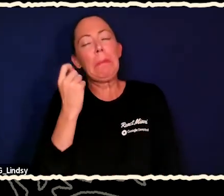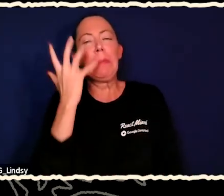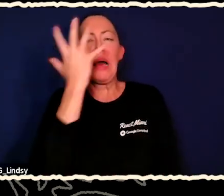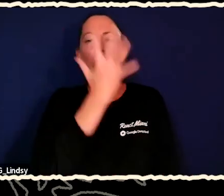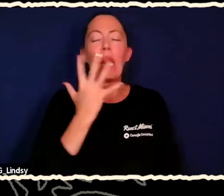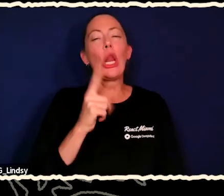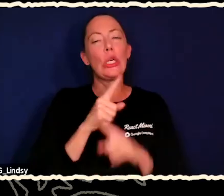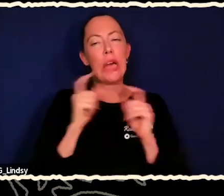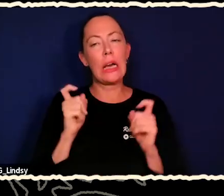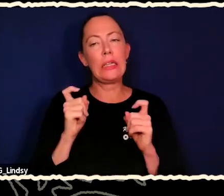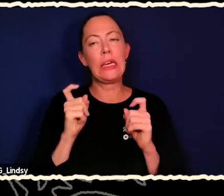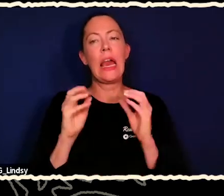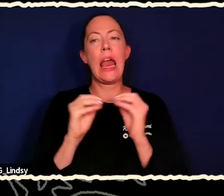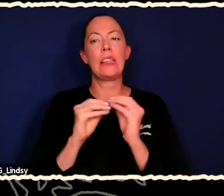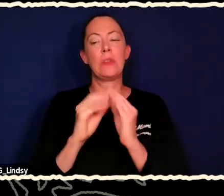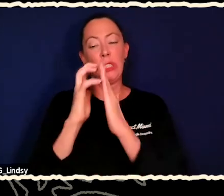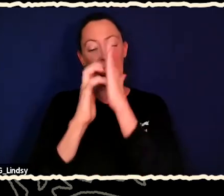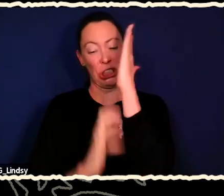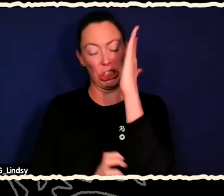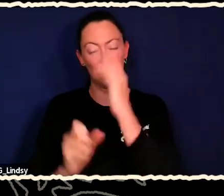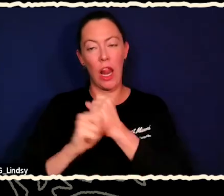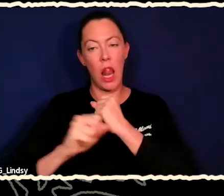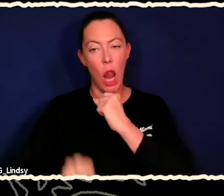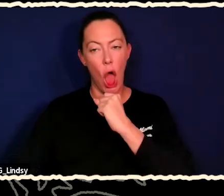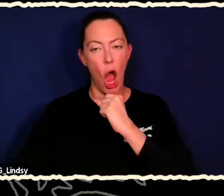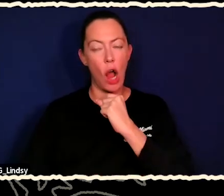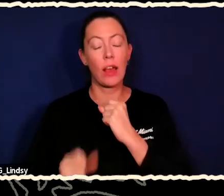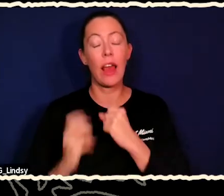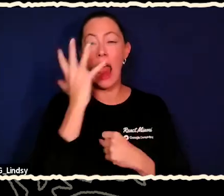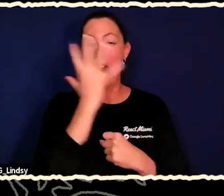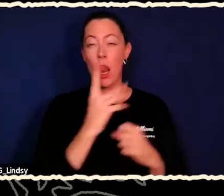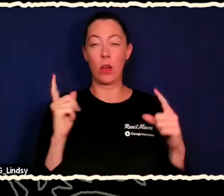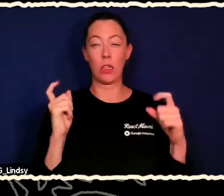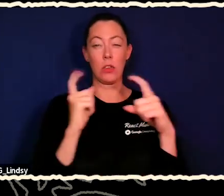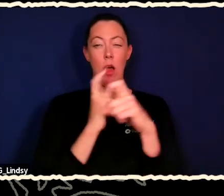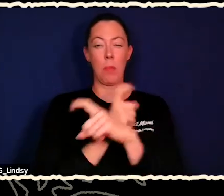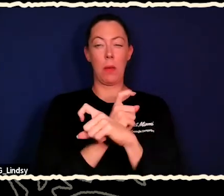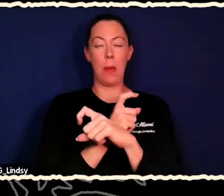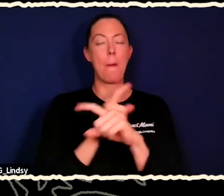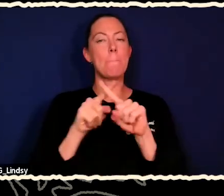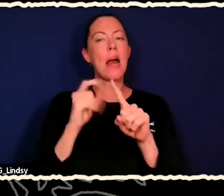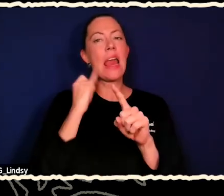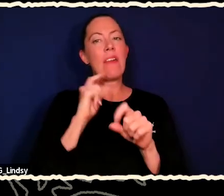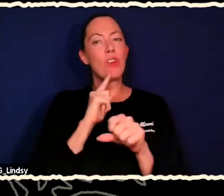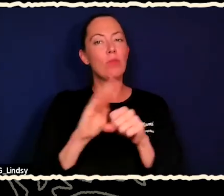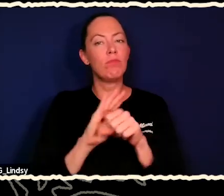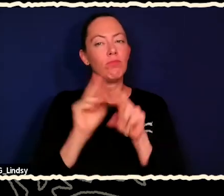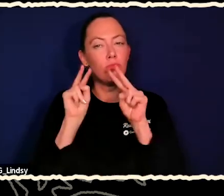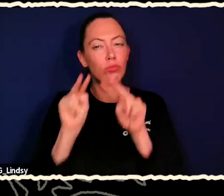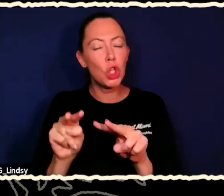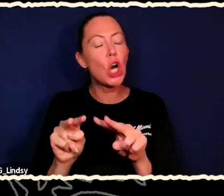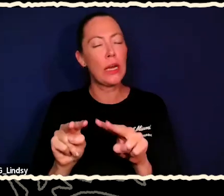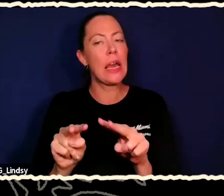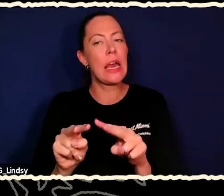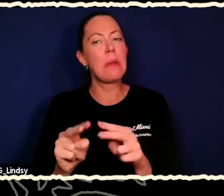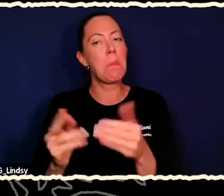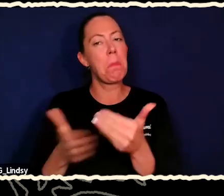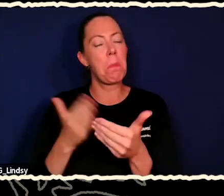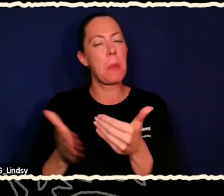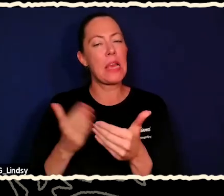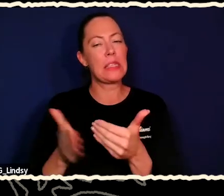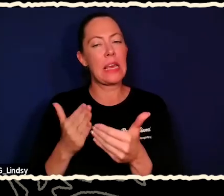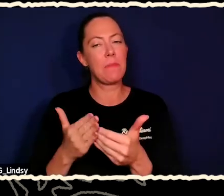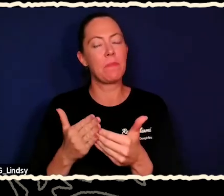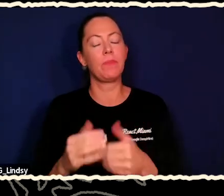it looks complicated. It's actually pretty simple and straightforward. So let's break this down. Let's look at a